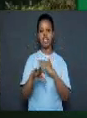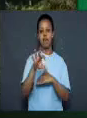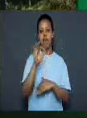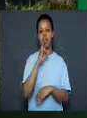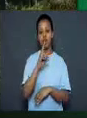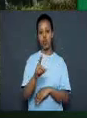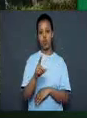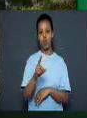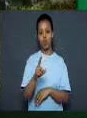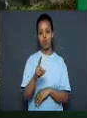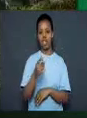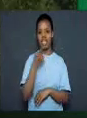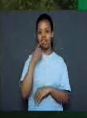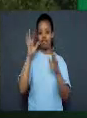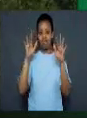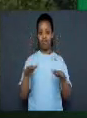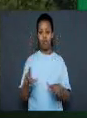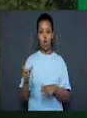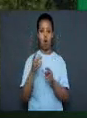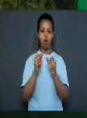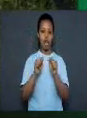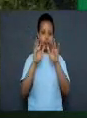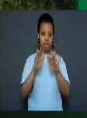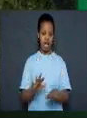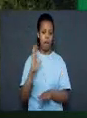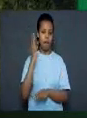the form of snow and rain.